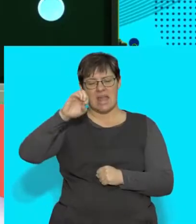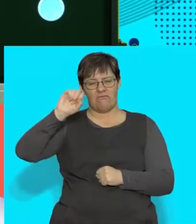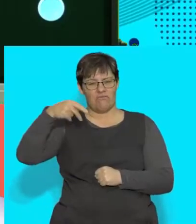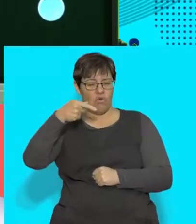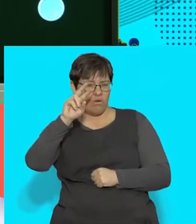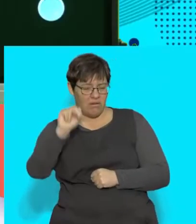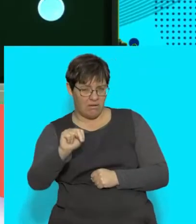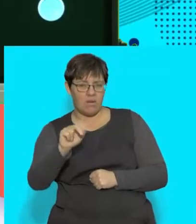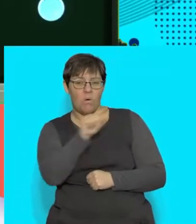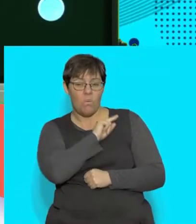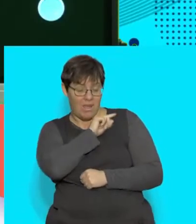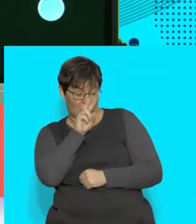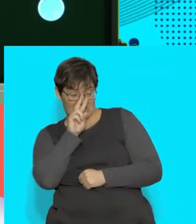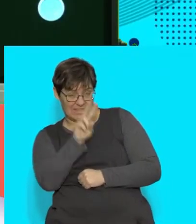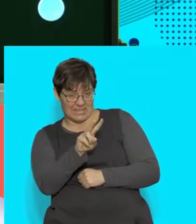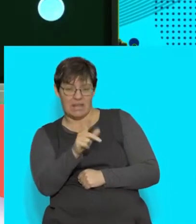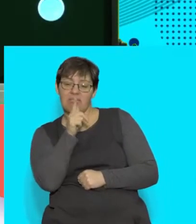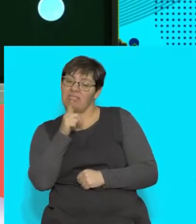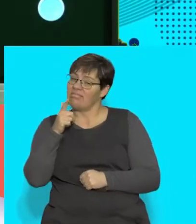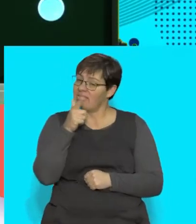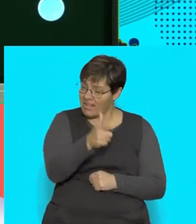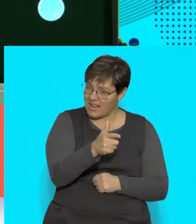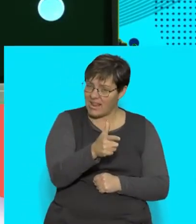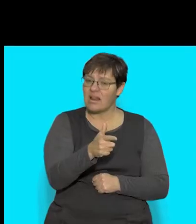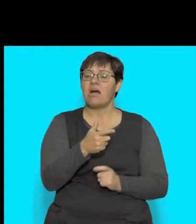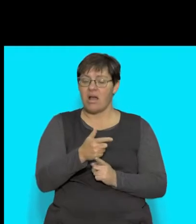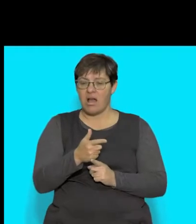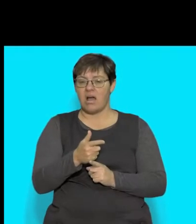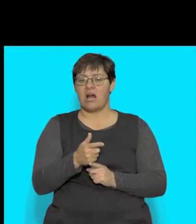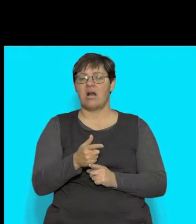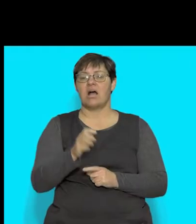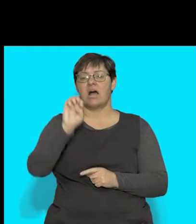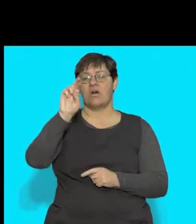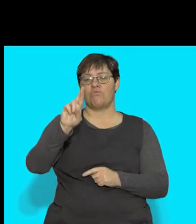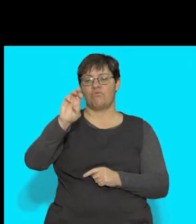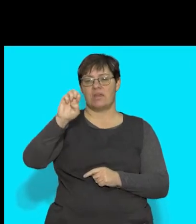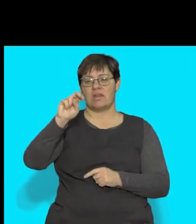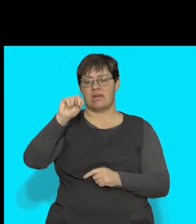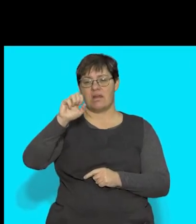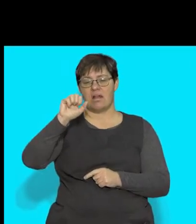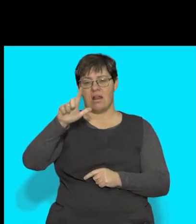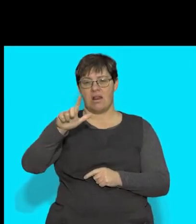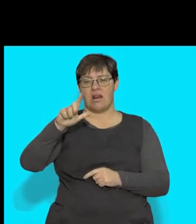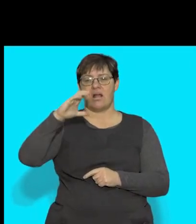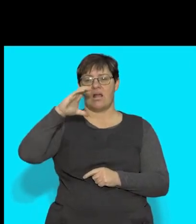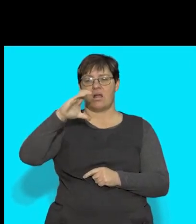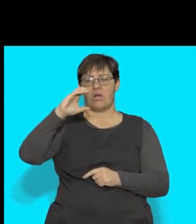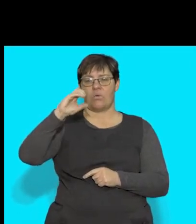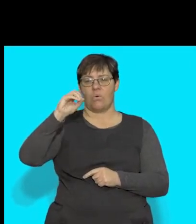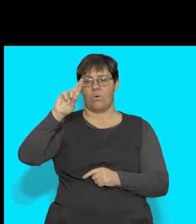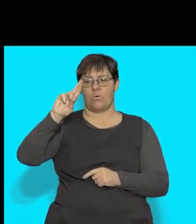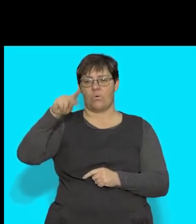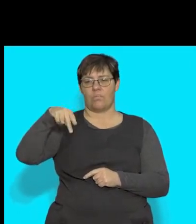at the kidney, the structure of the nephron, when this whole structure, because as you can see, it tells you it's the